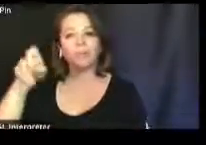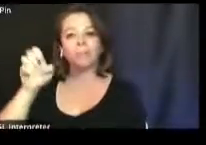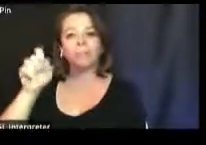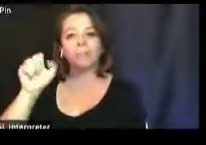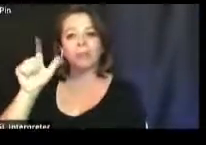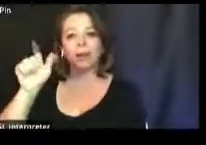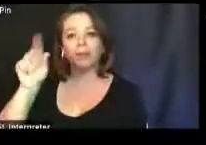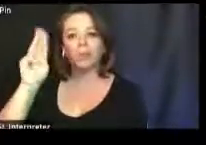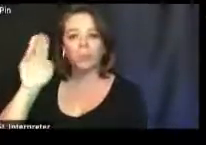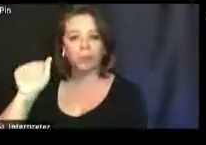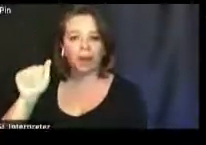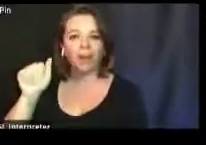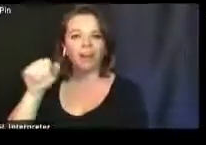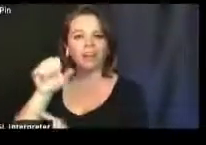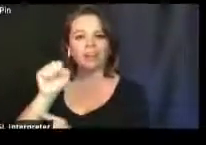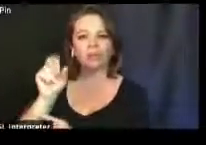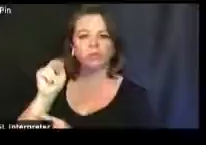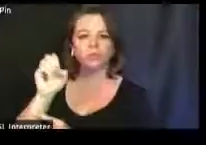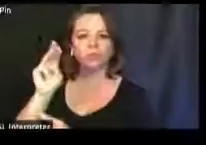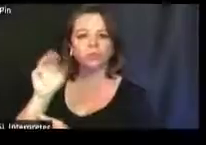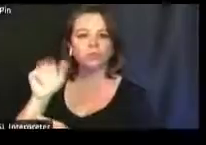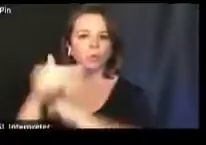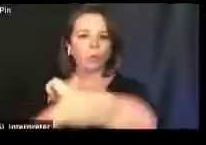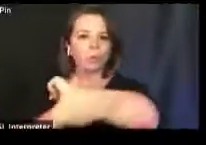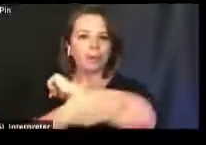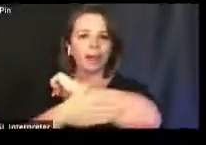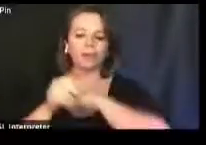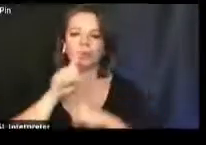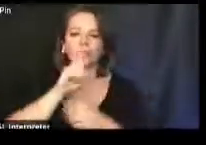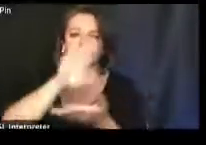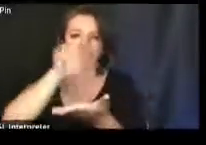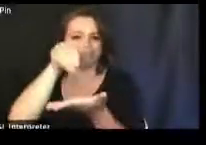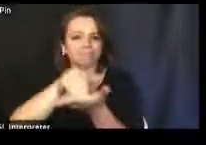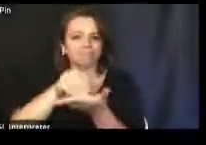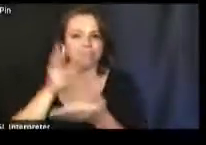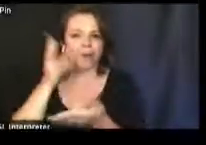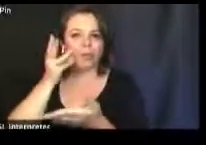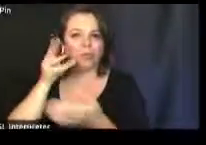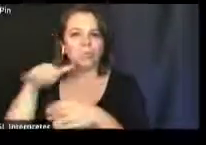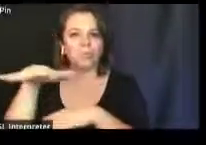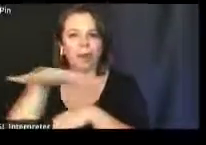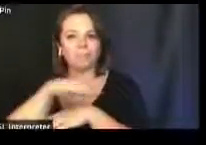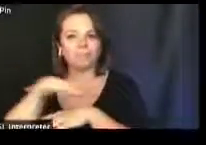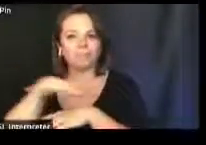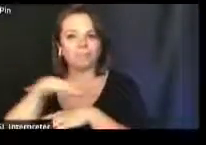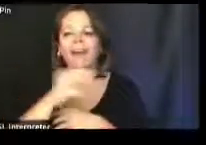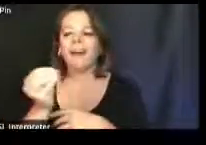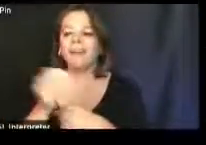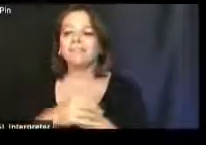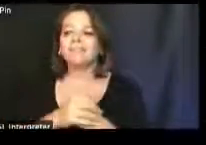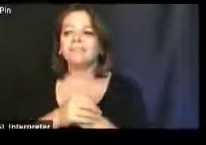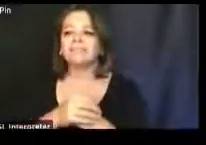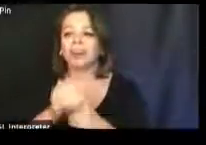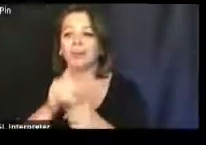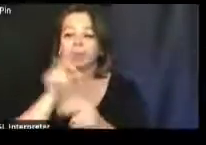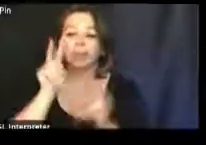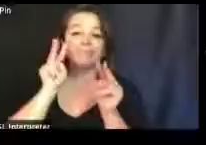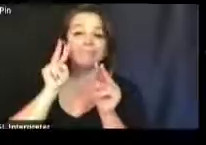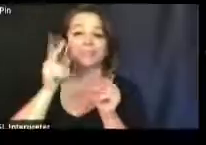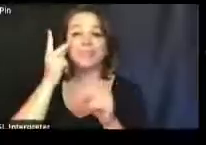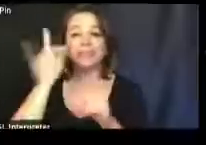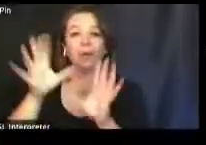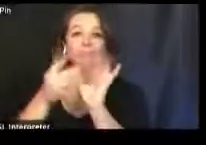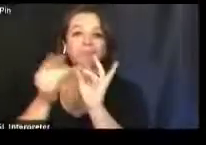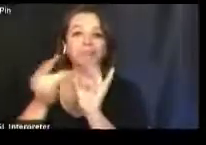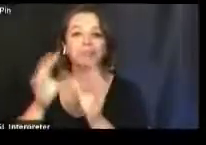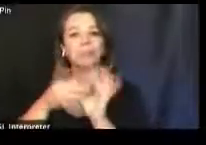Sonoma County, heart of the wine country. And I'm looking forward to hearing all about your communities of interest in Los